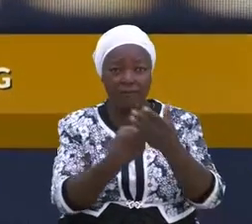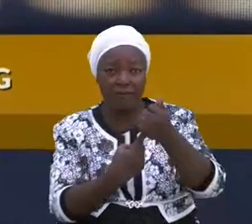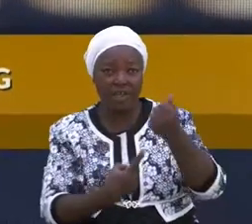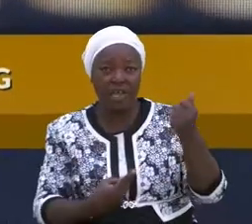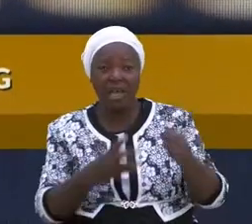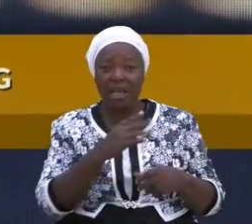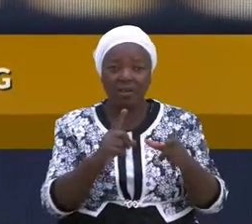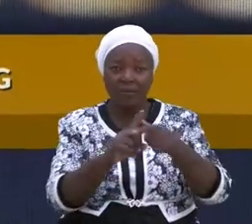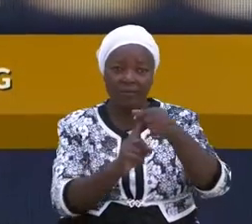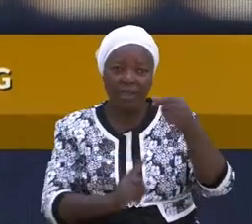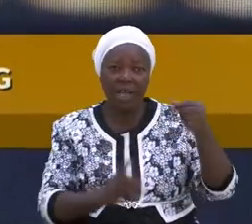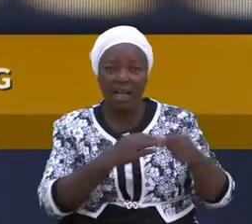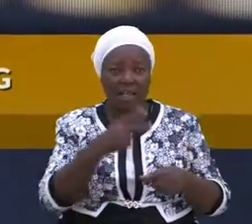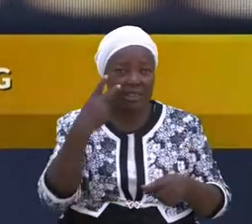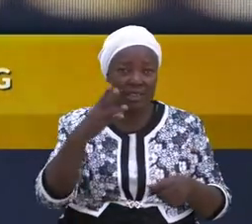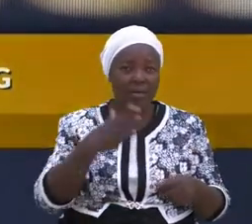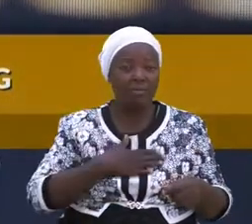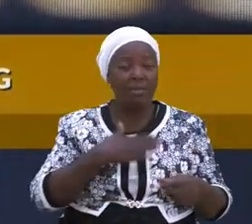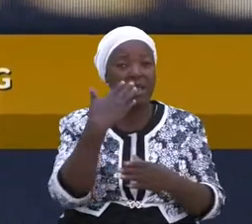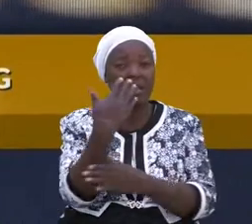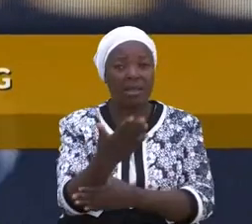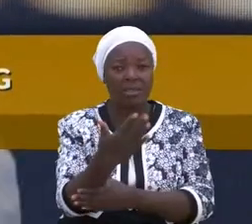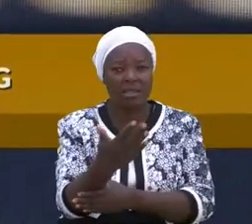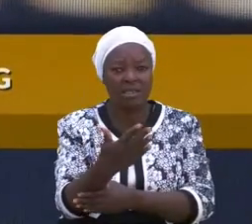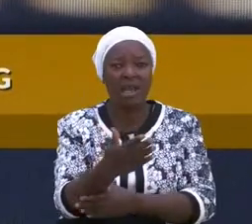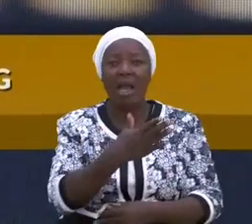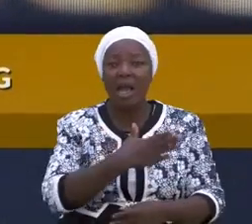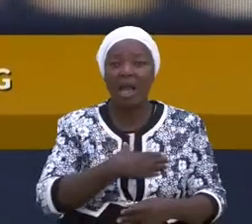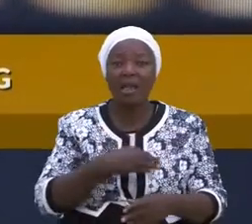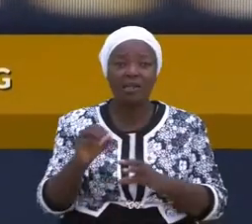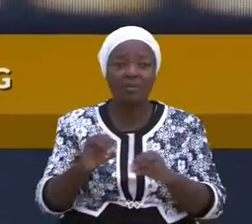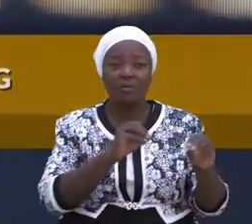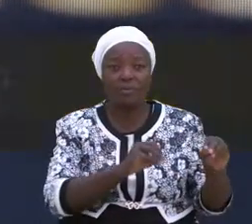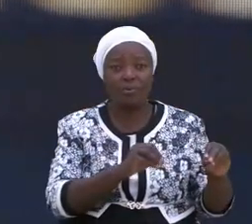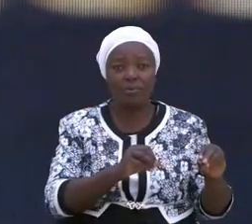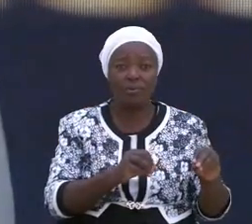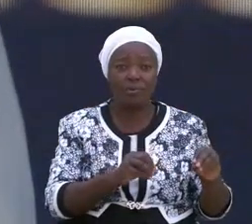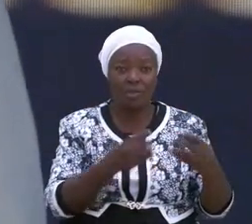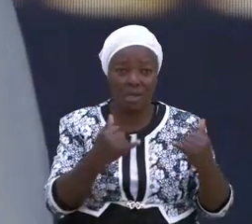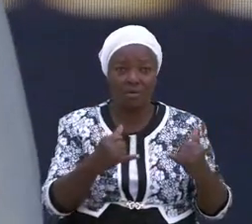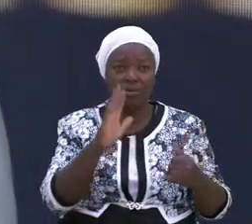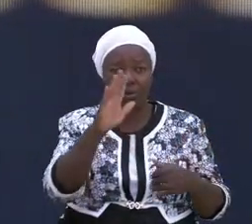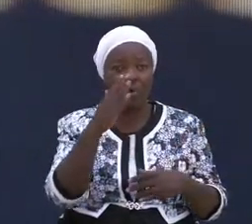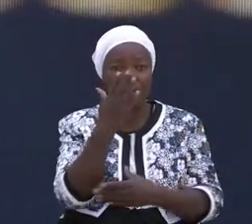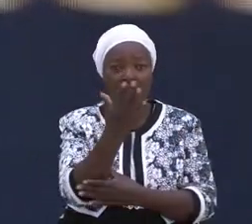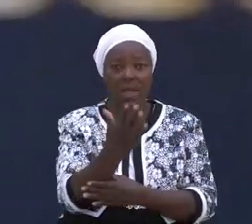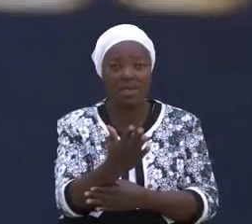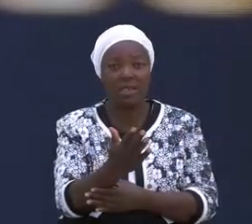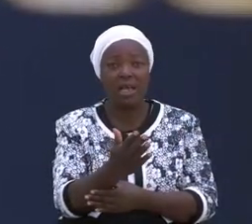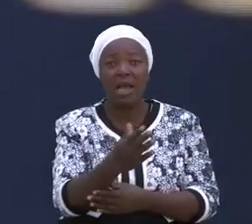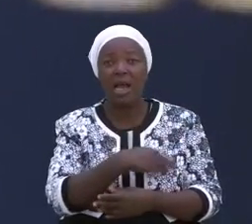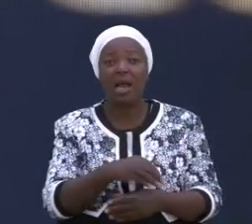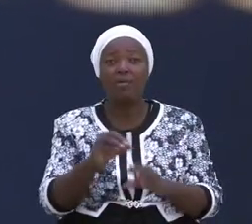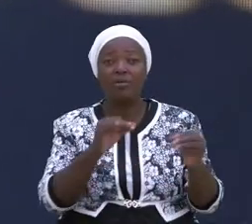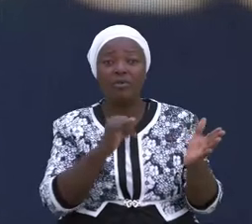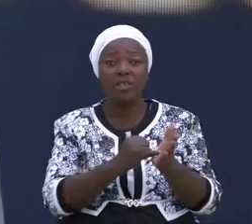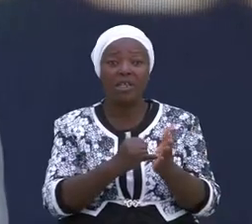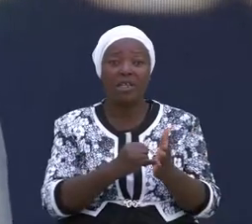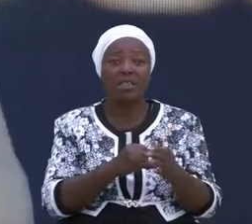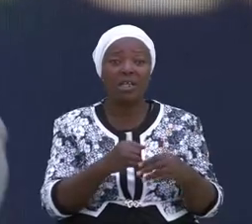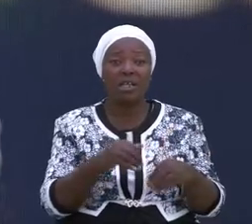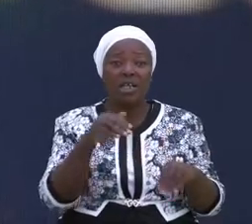behold my hand, and reach hither thy hand, and thrust it into